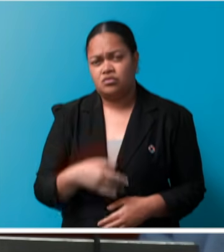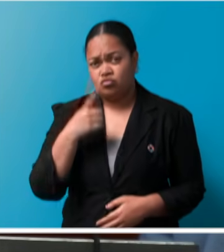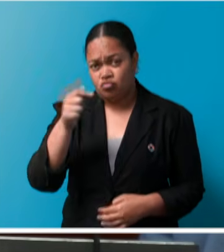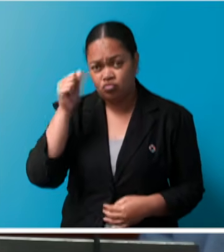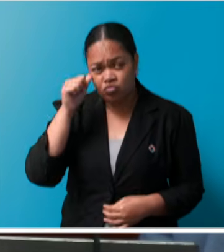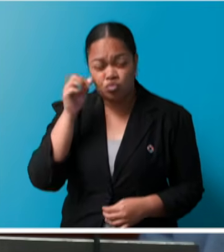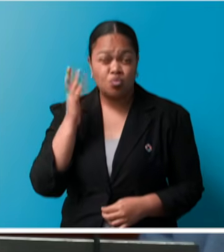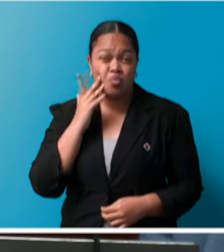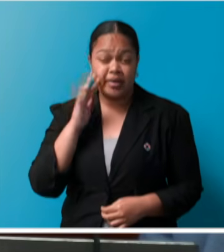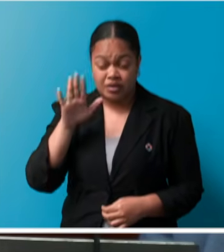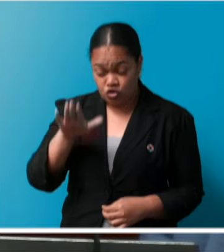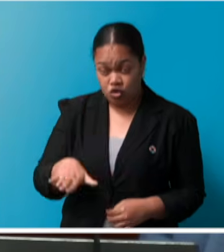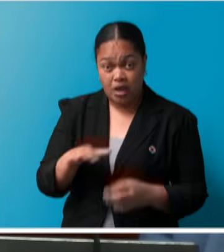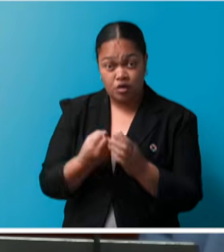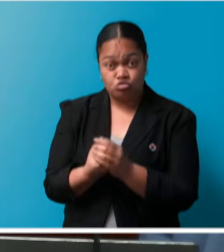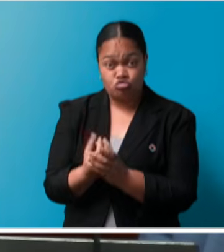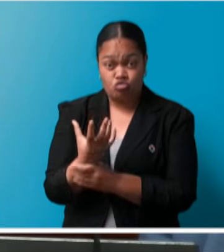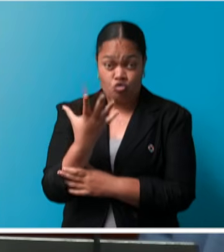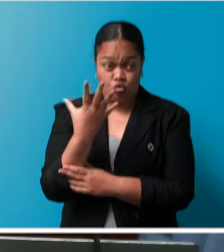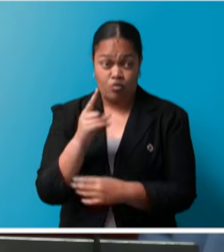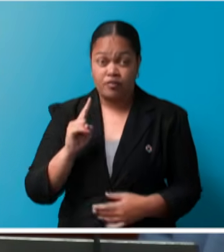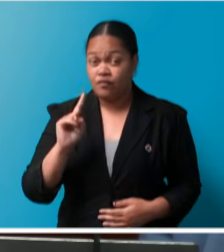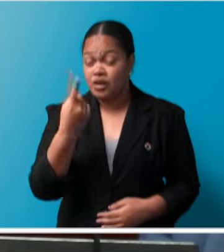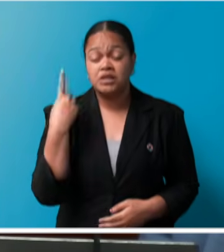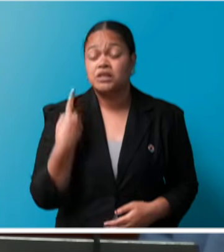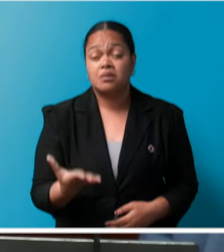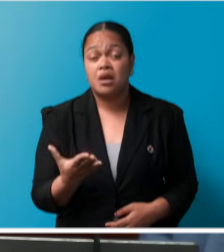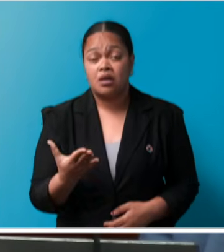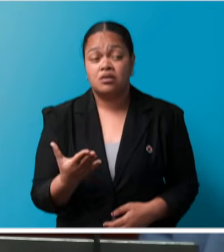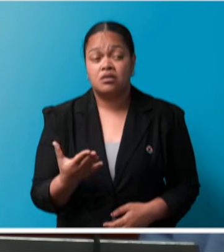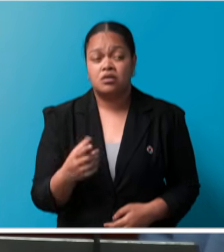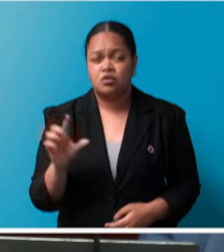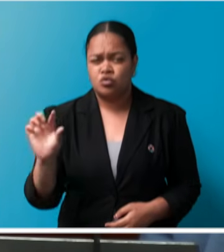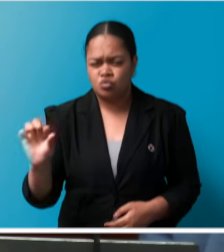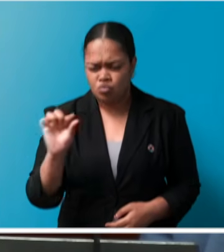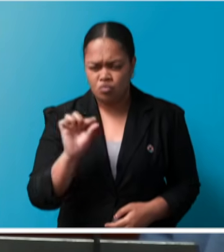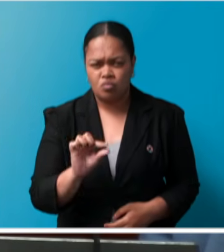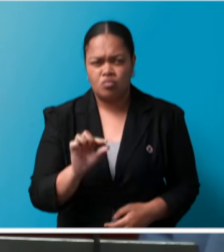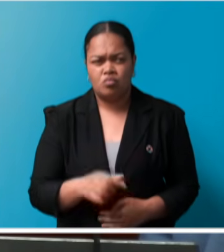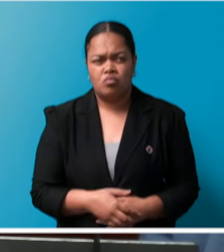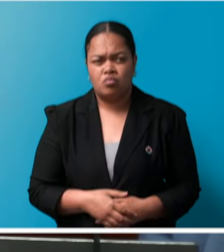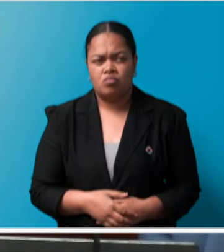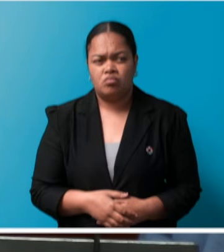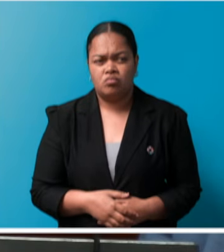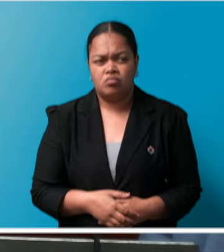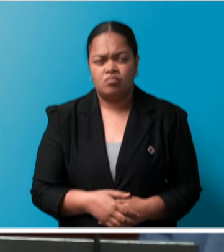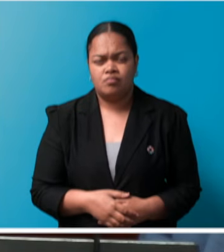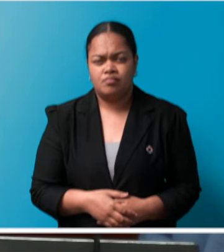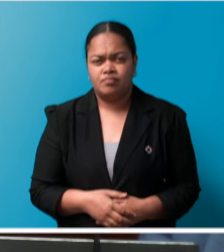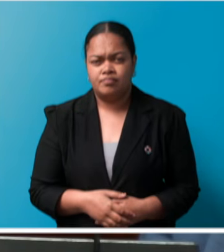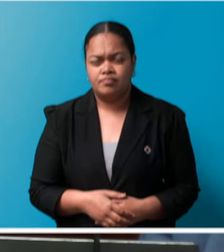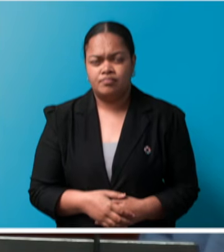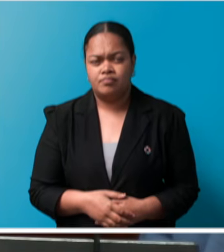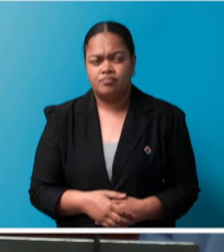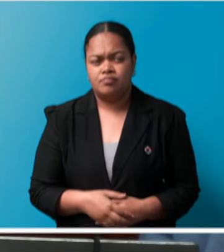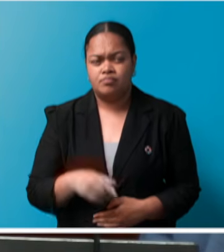a child grows, he's first given a small dose of something. Then